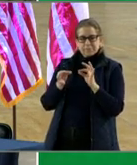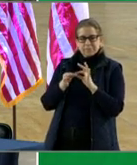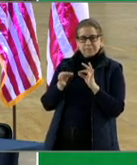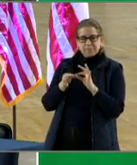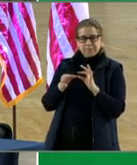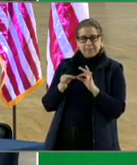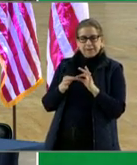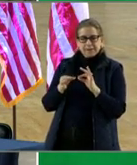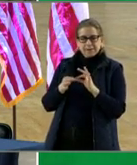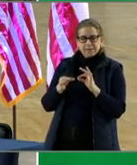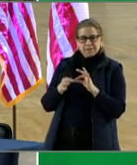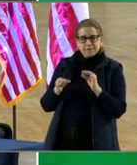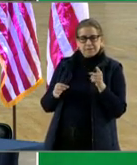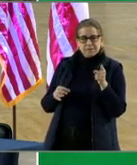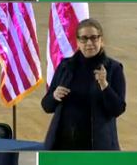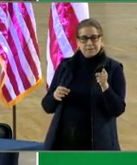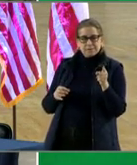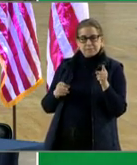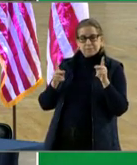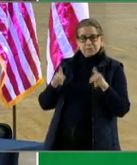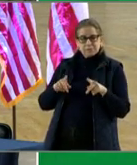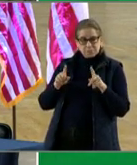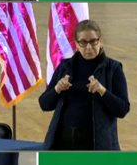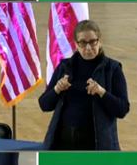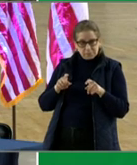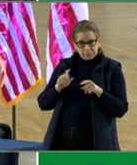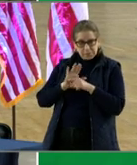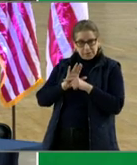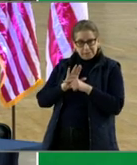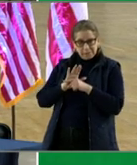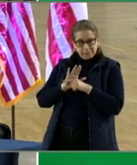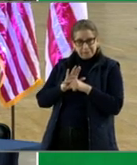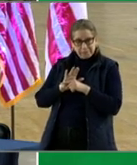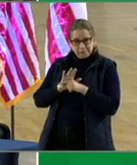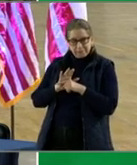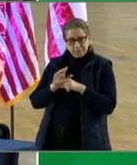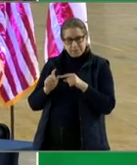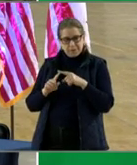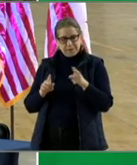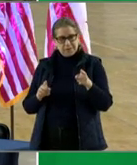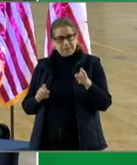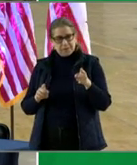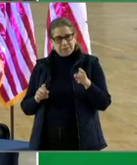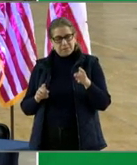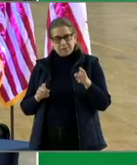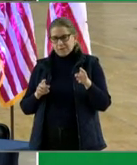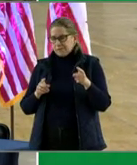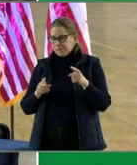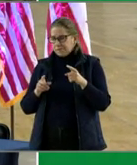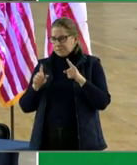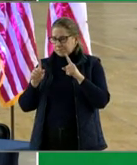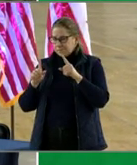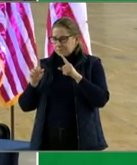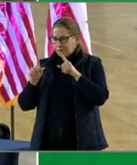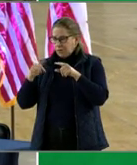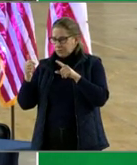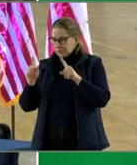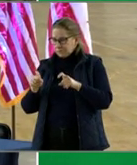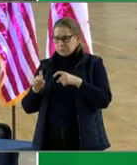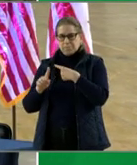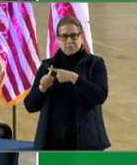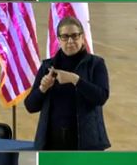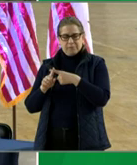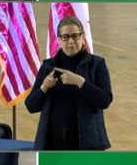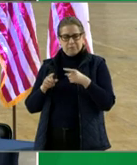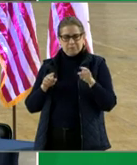Can I guess it would be Dr. you Nesbitt, familiar can with you that? speak to that? I'm not, yeah. Can we take a look at the